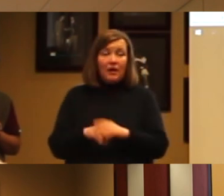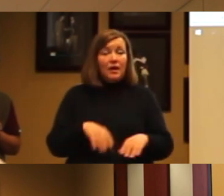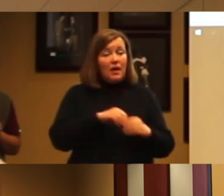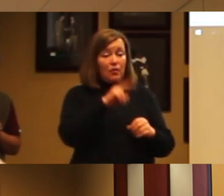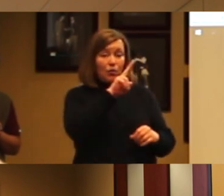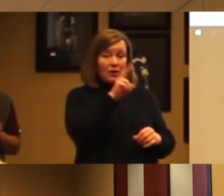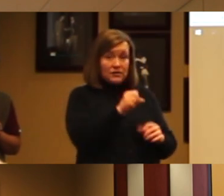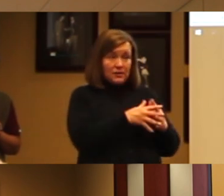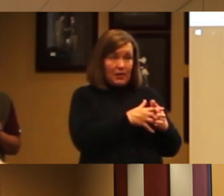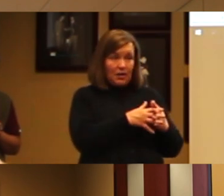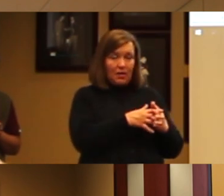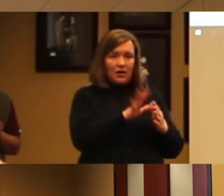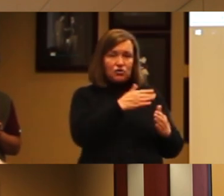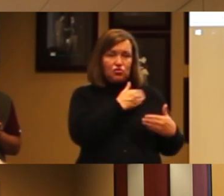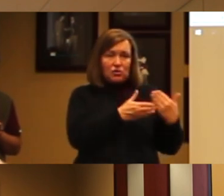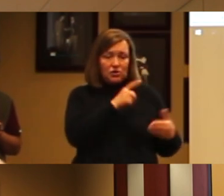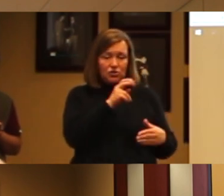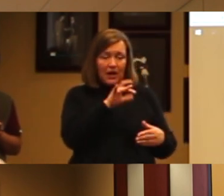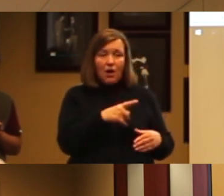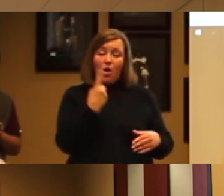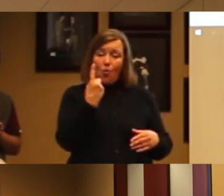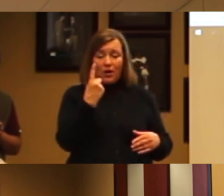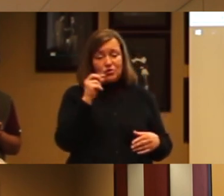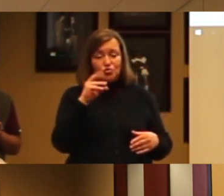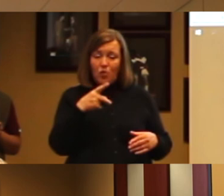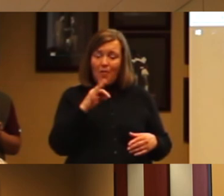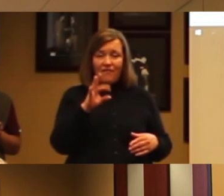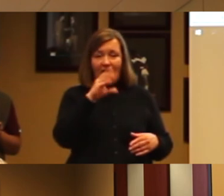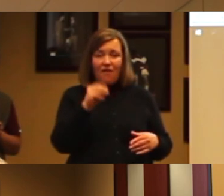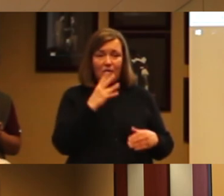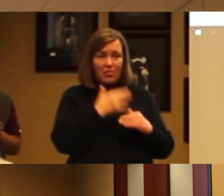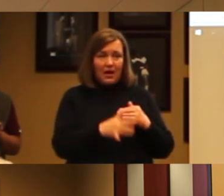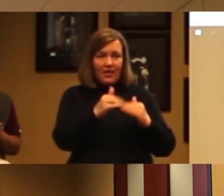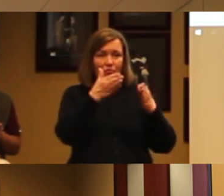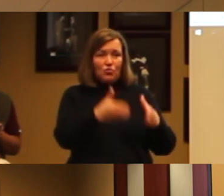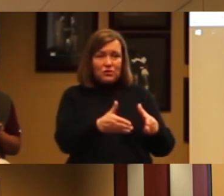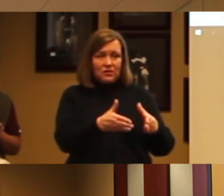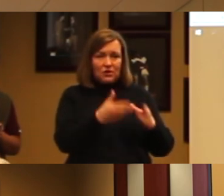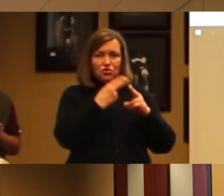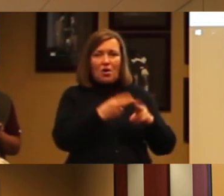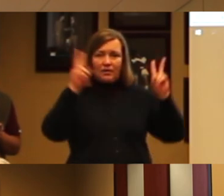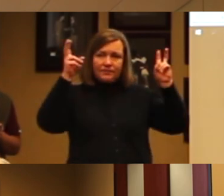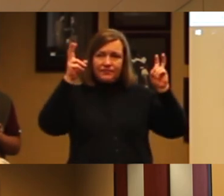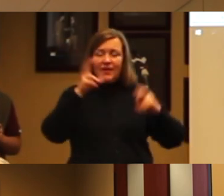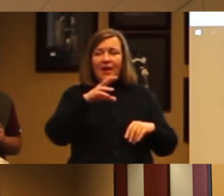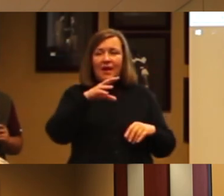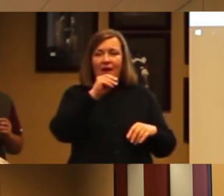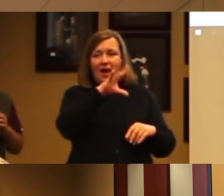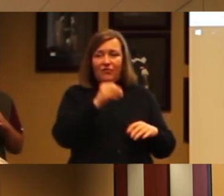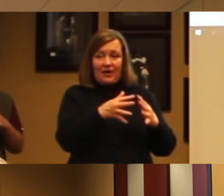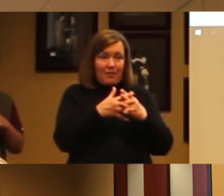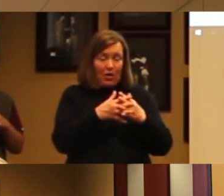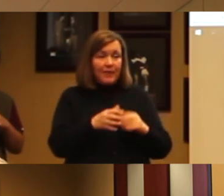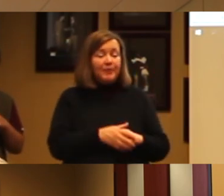States is genetic. One drop of African blood, that person is African American.